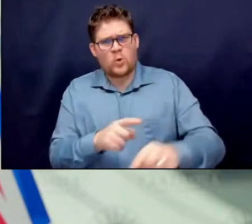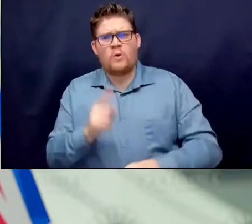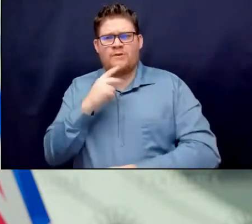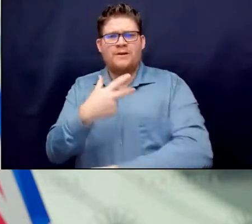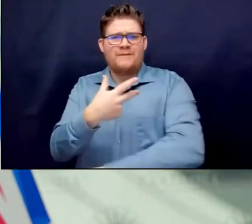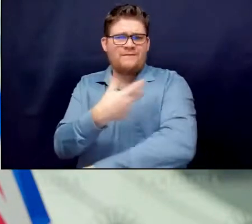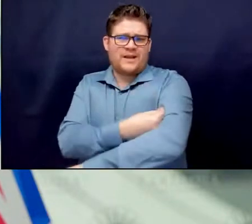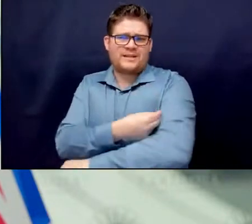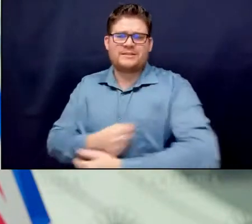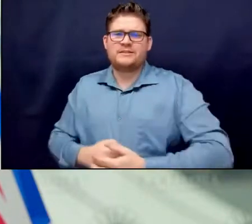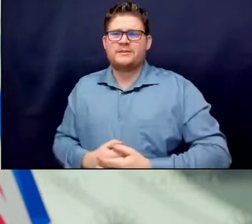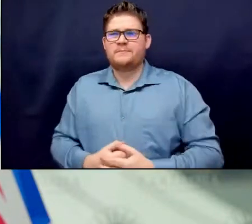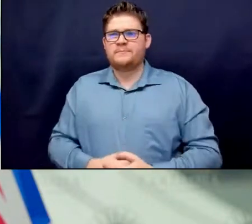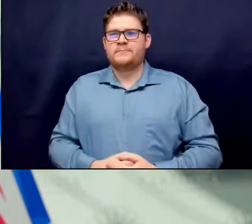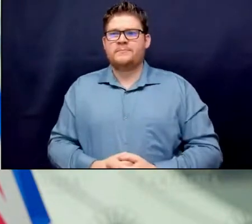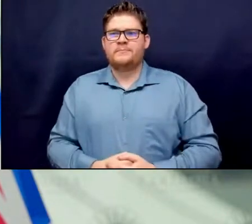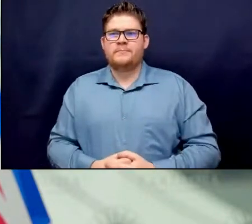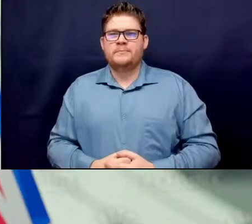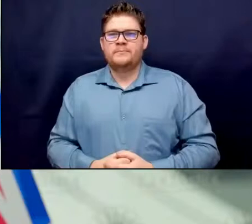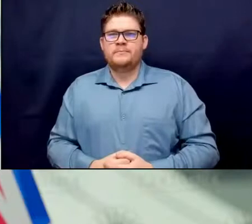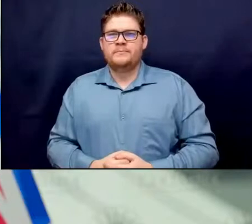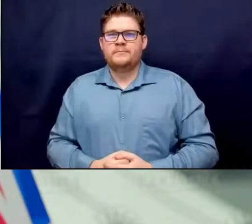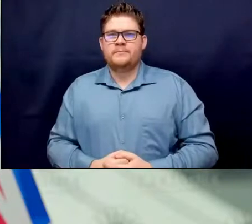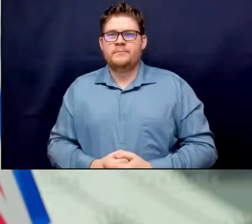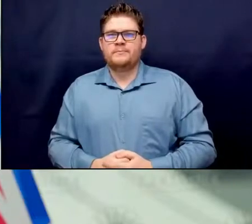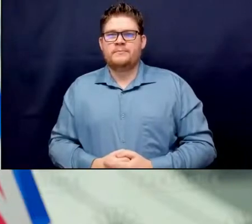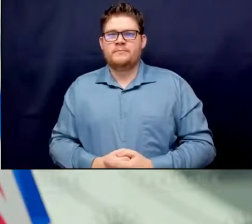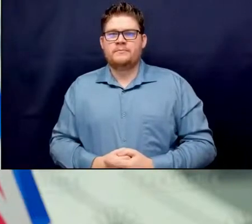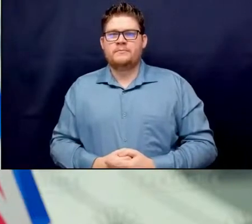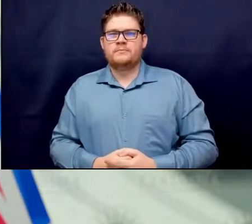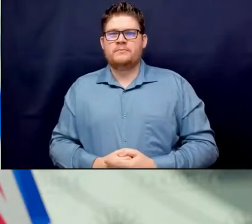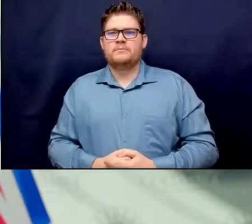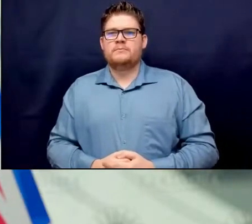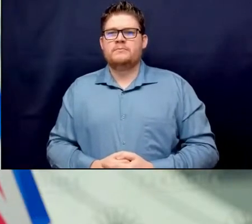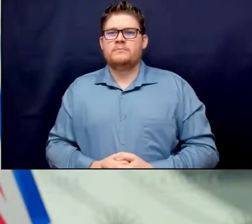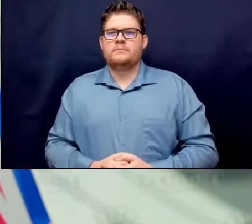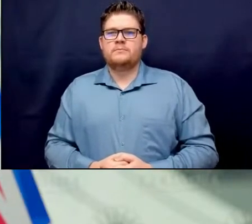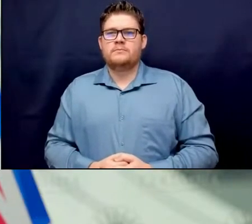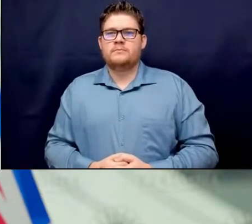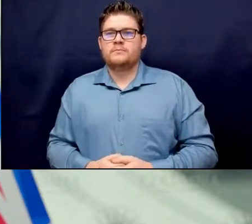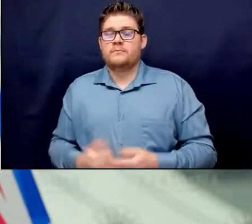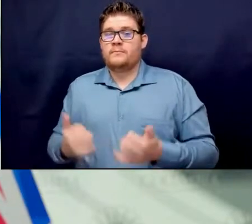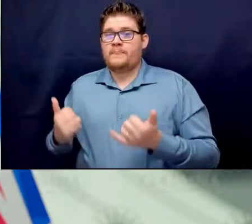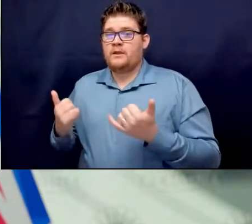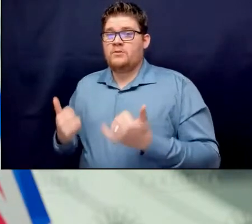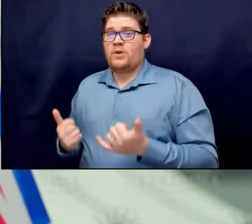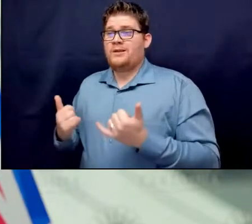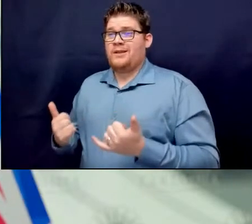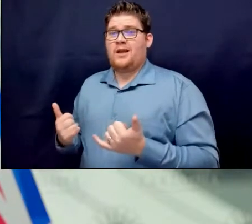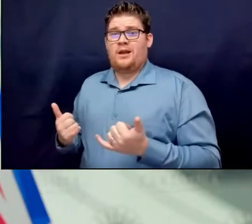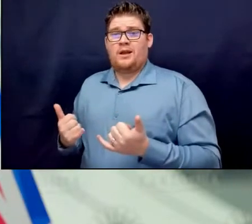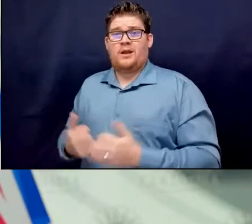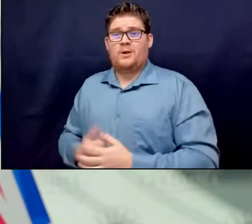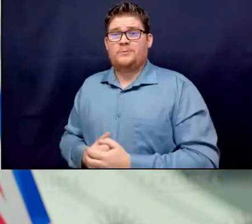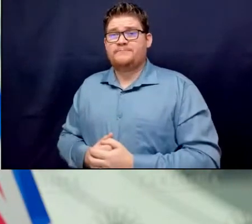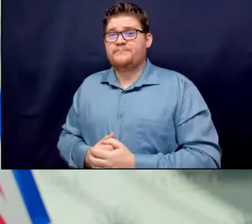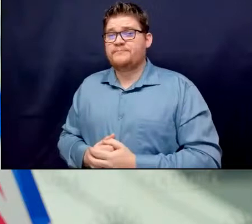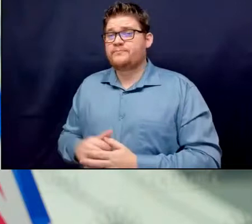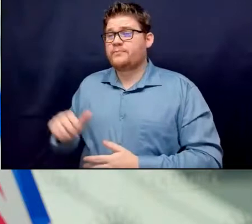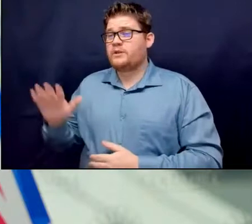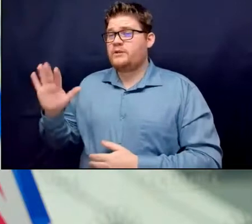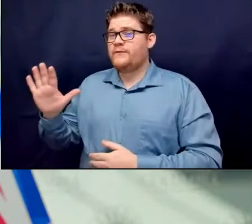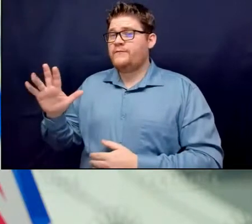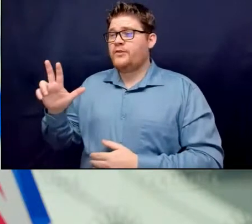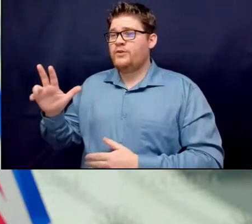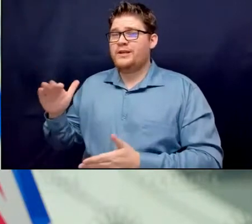the evidence showed, it's shown starkly by Dr. Henry, is the need for people in this category. There are currently 53,000 people in